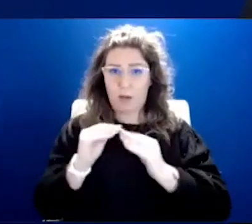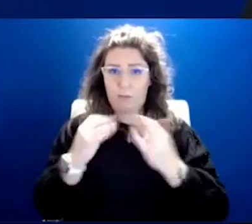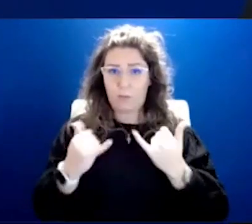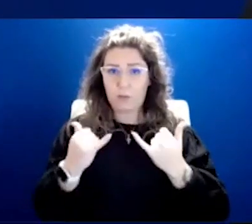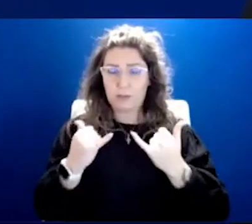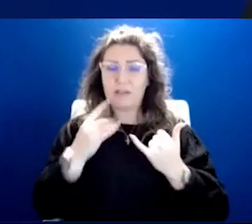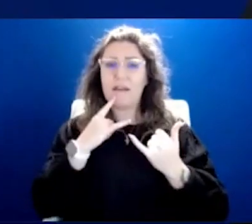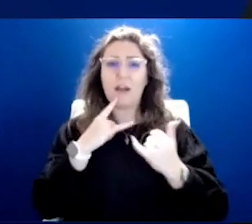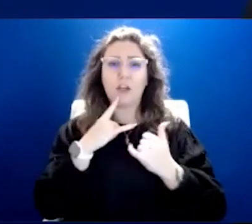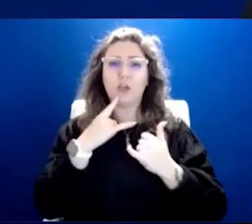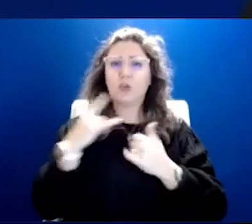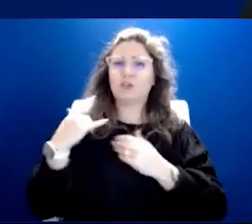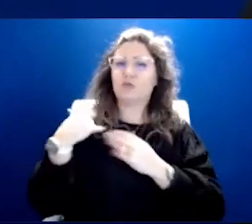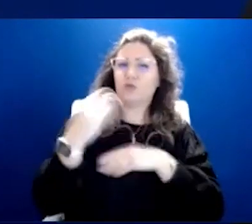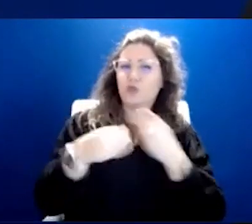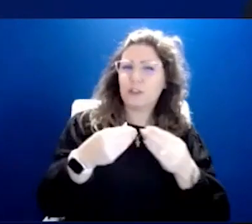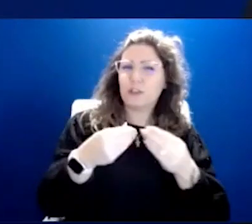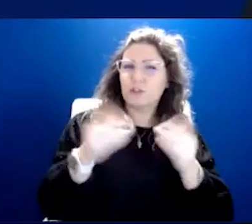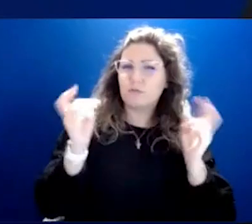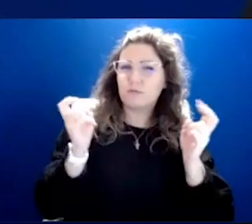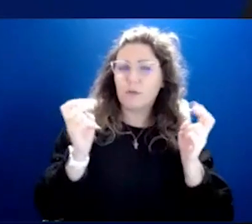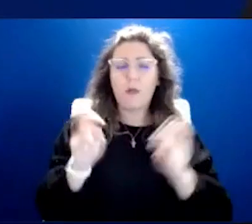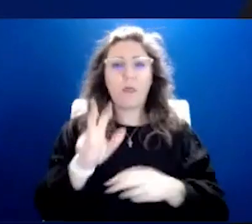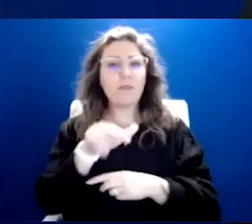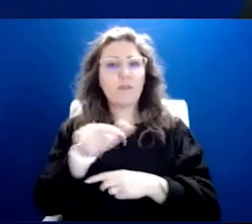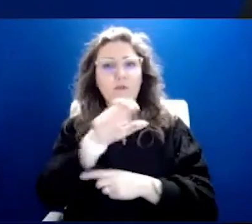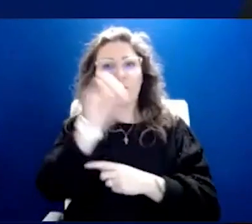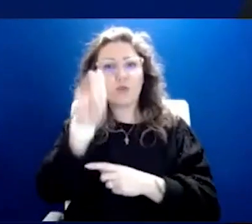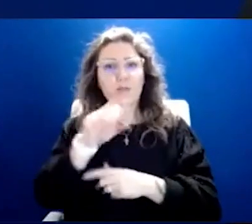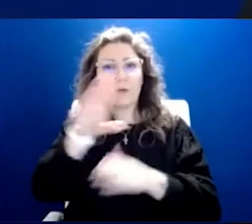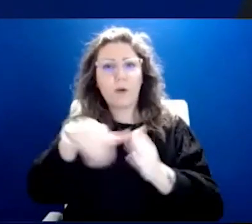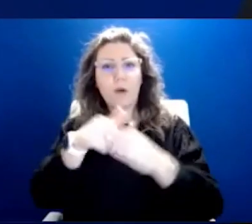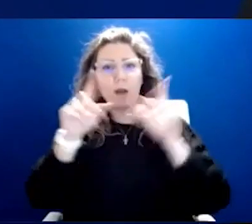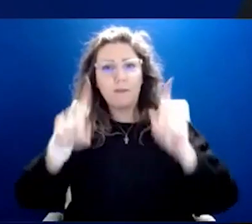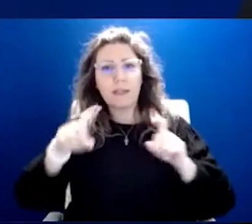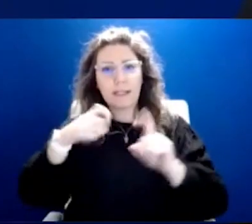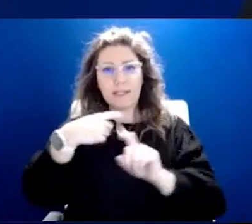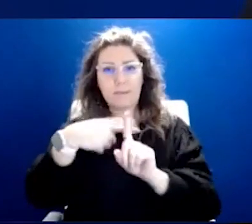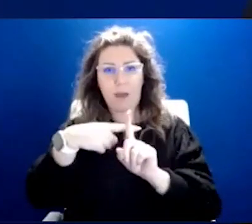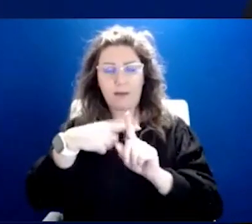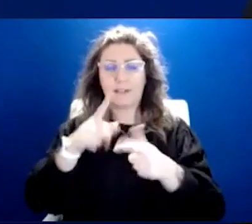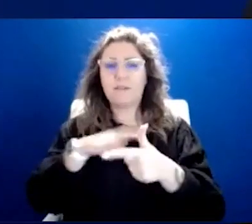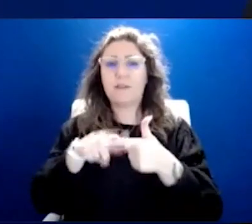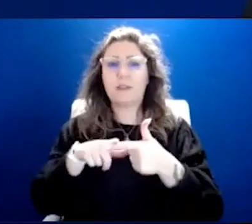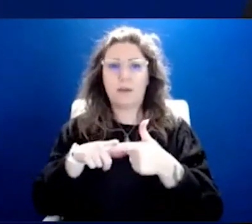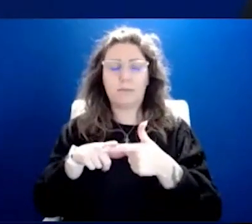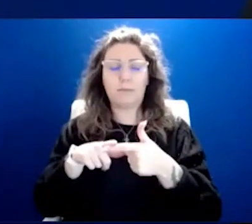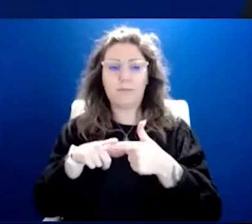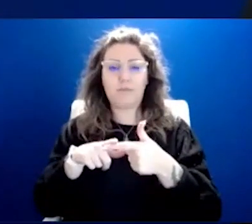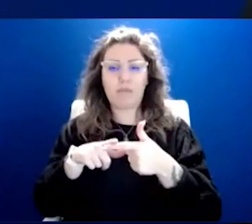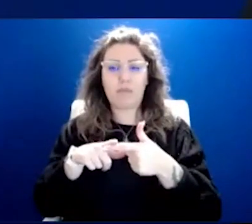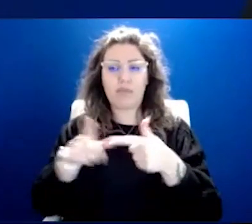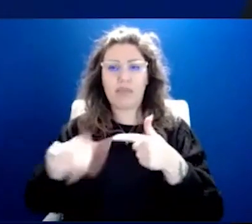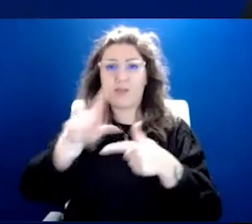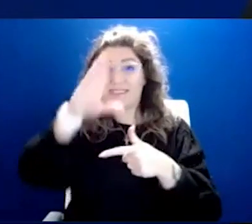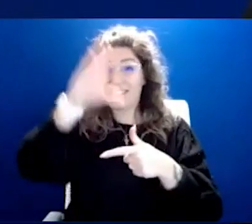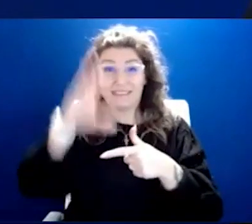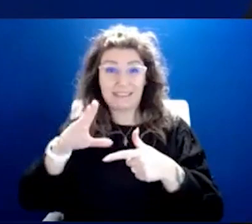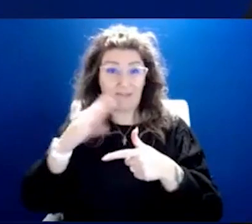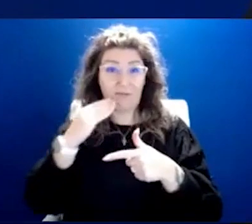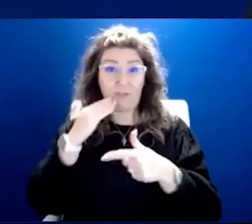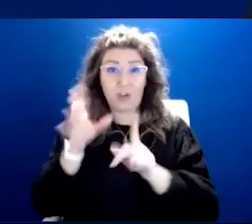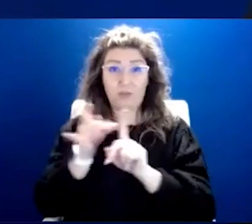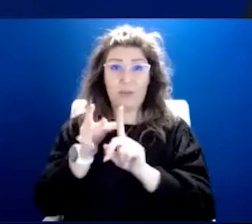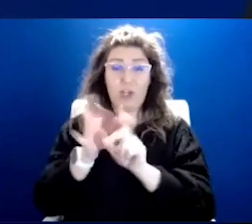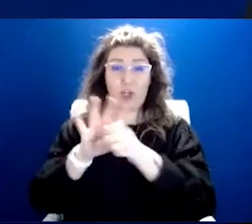traditional number that's 33% of all the tests that get done are positive. And then for those that have never had COVID in the past, we have that number out there